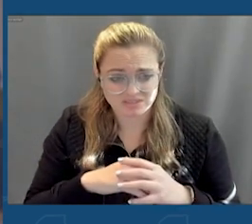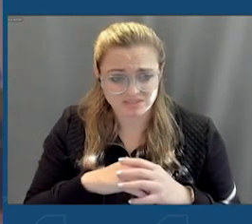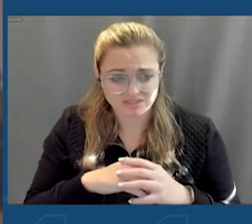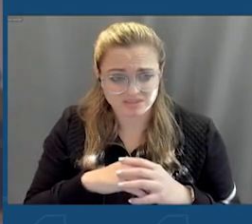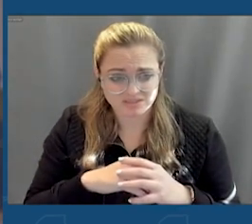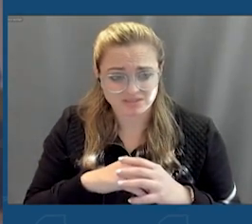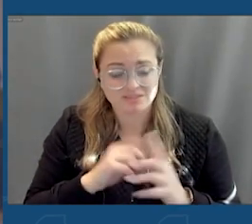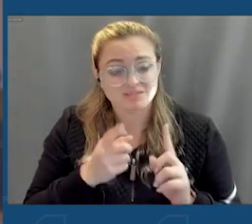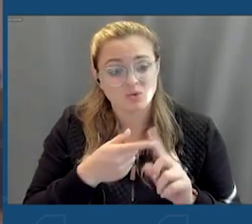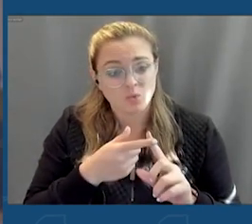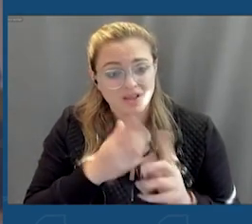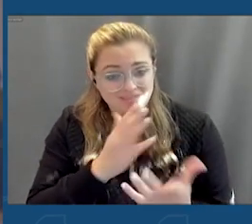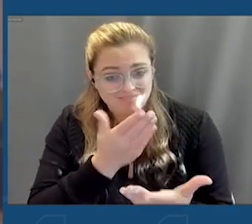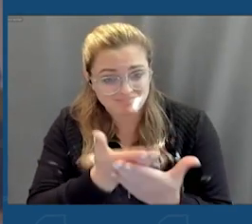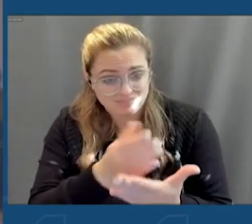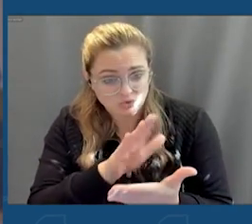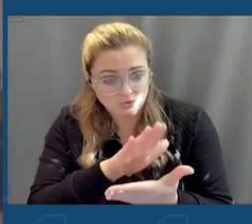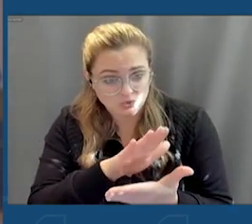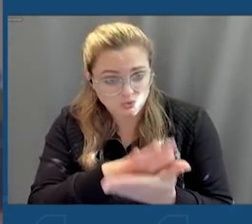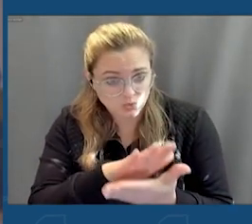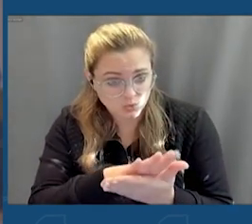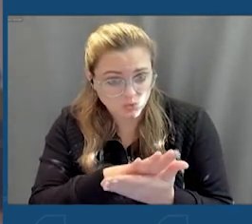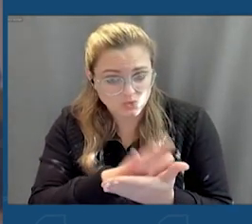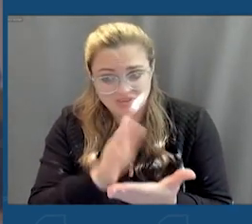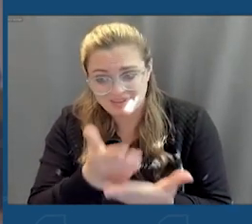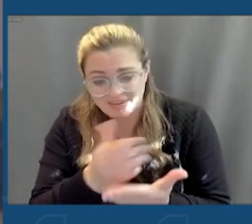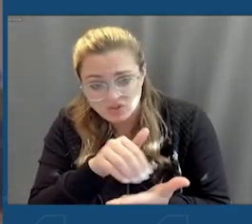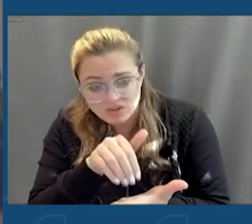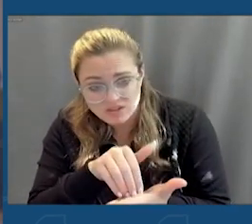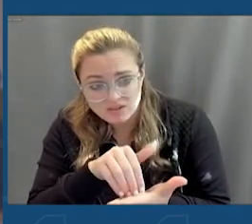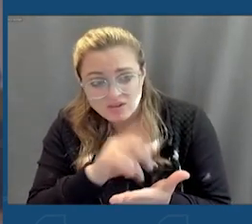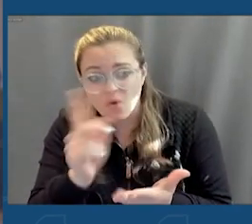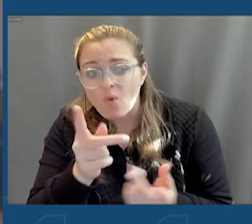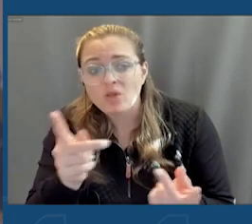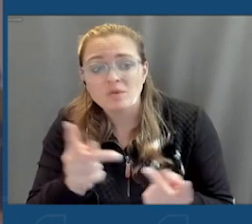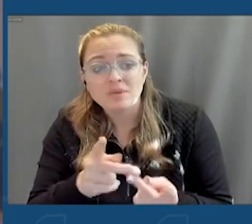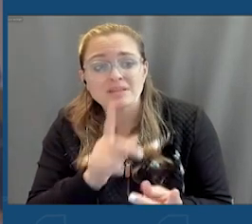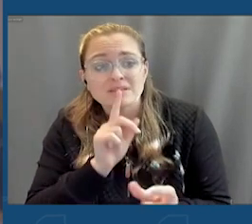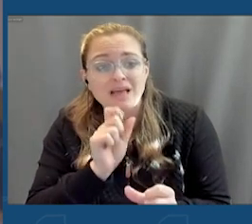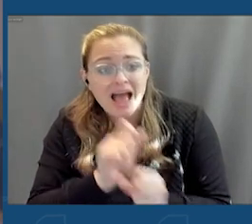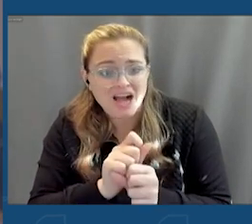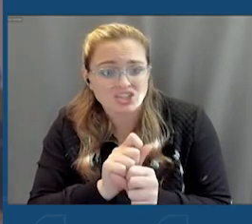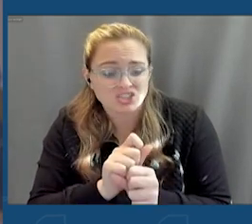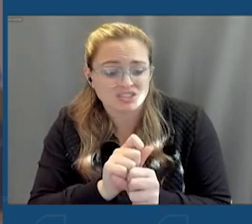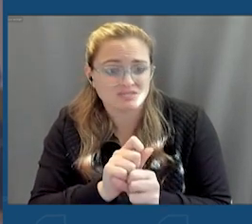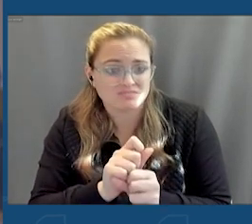when they come to these schools and centers, that this is the only place where they can actually get a meal.